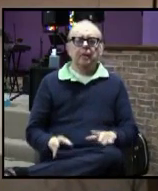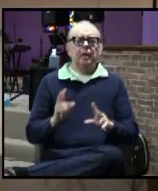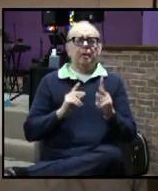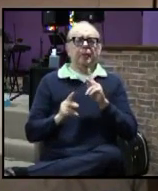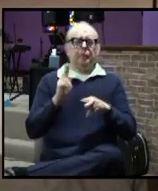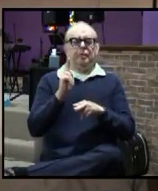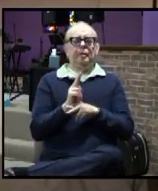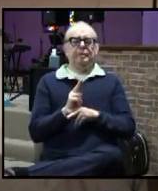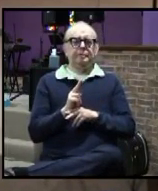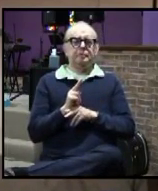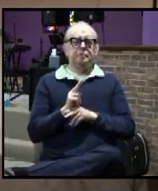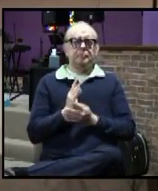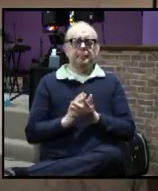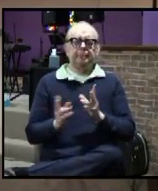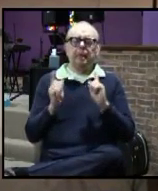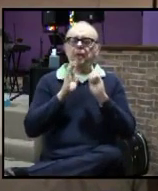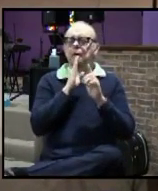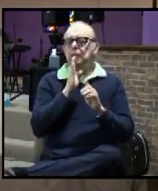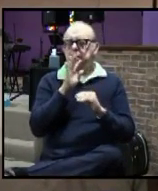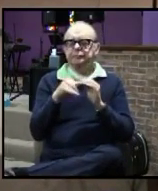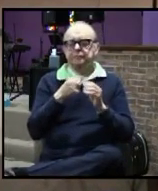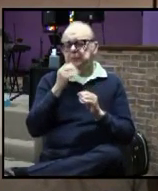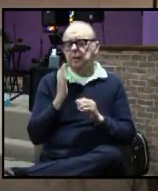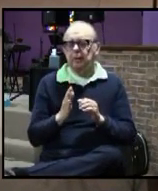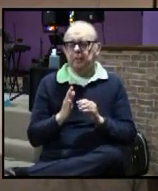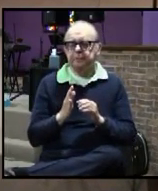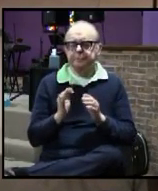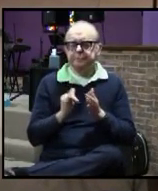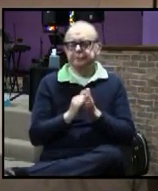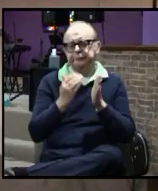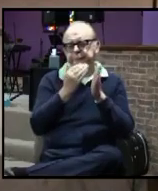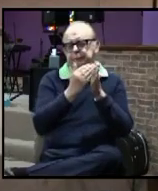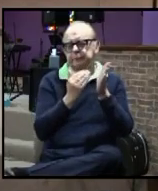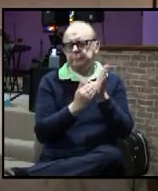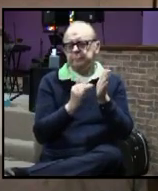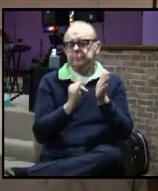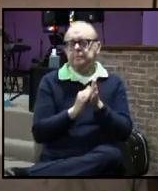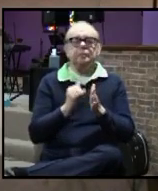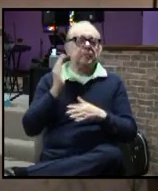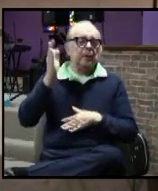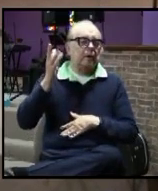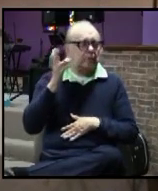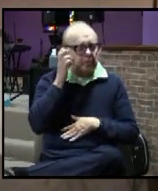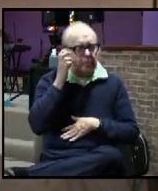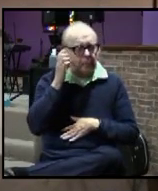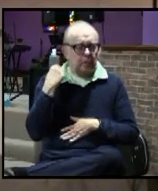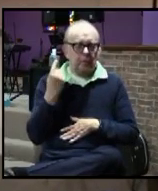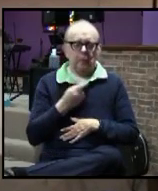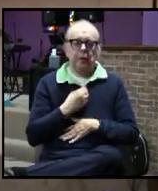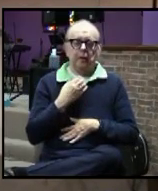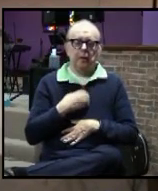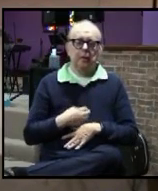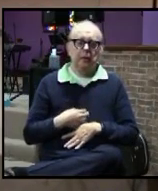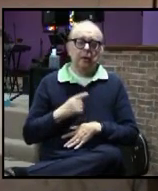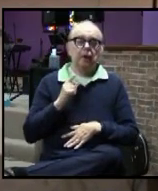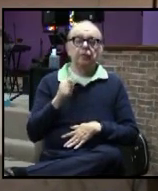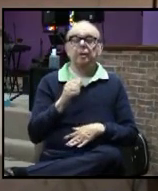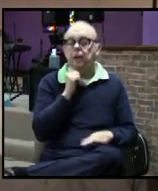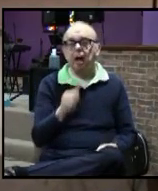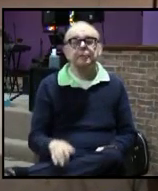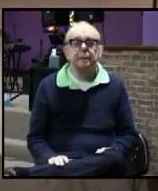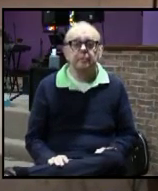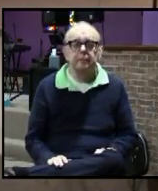And so what the people were used to, when someone would come to talk to them about God, this is the message that they heard. We're awesome, you're